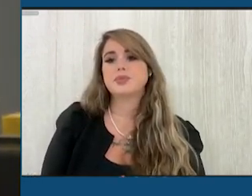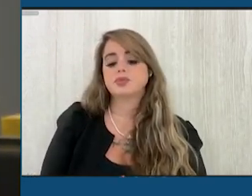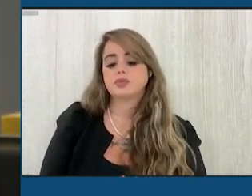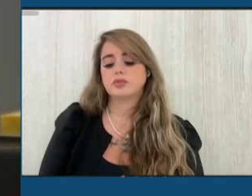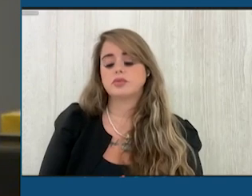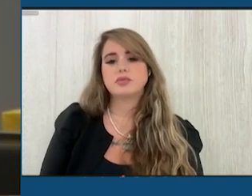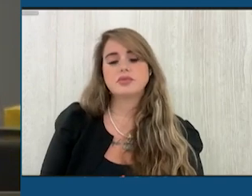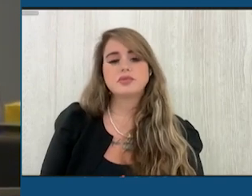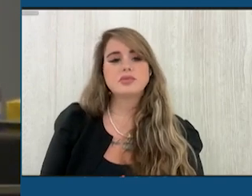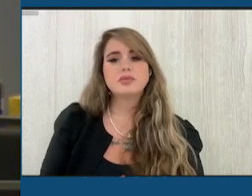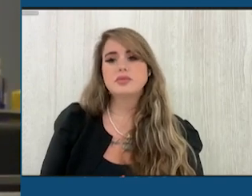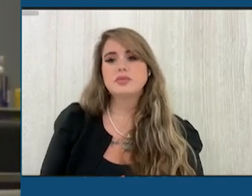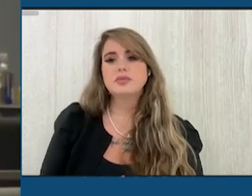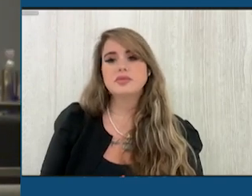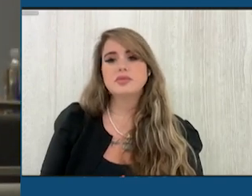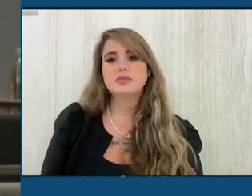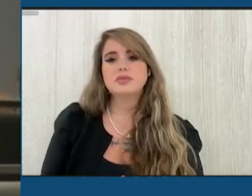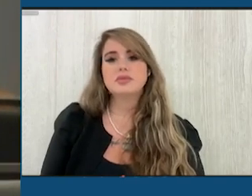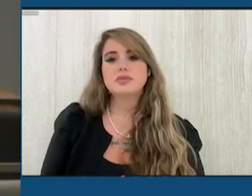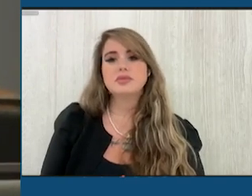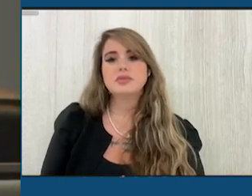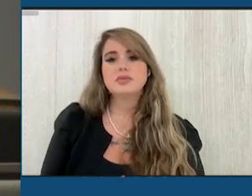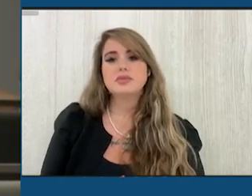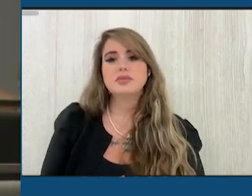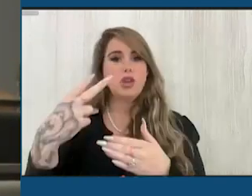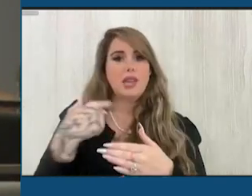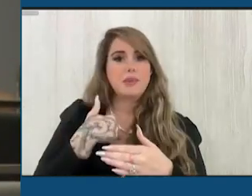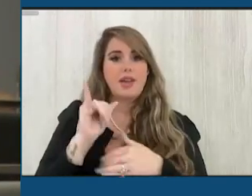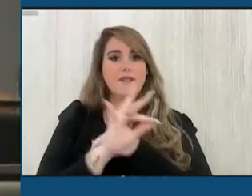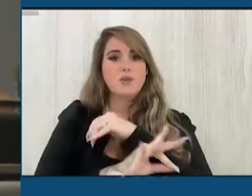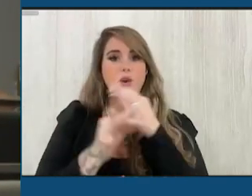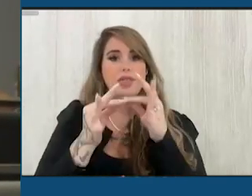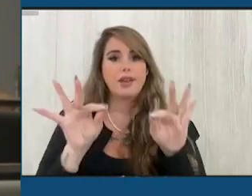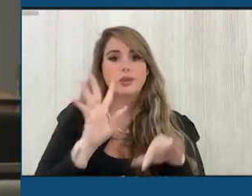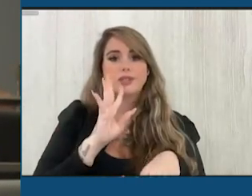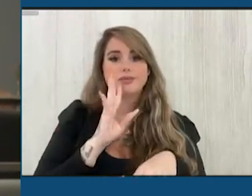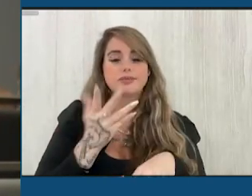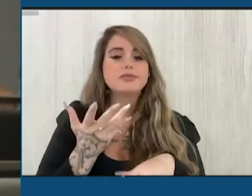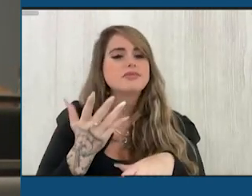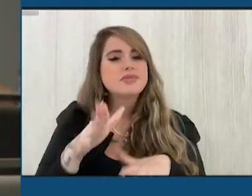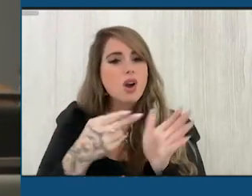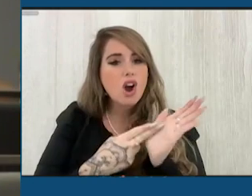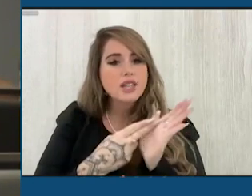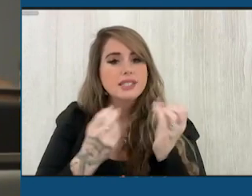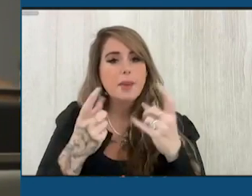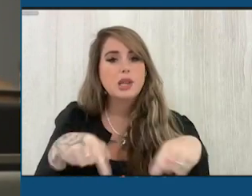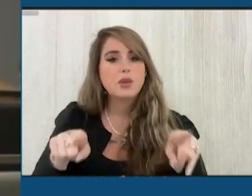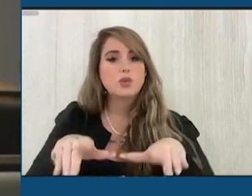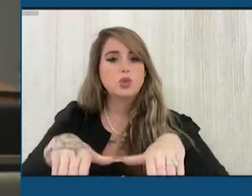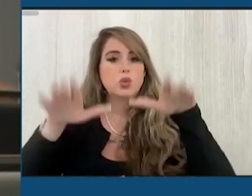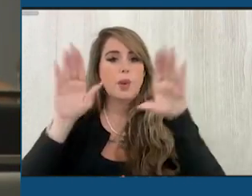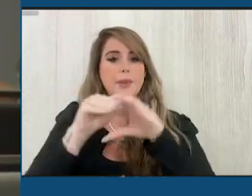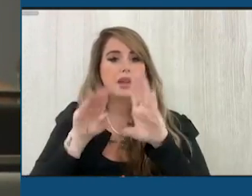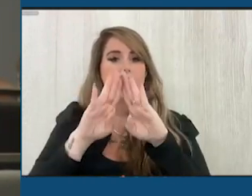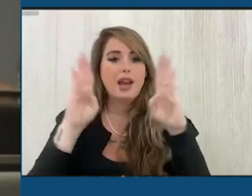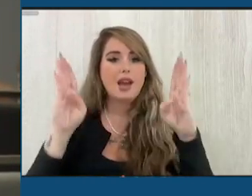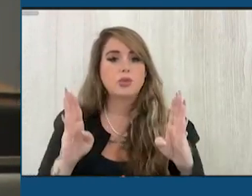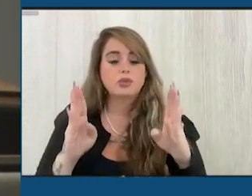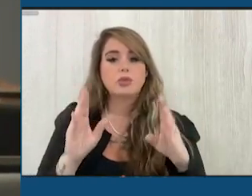Some of you are looking at me like I'm talking a foreign language. Let's be honest. How many of you grew up in a household or